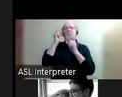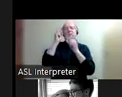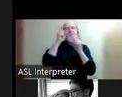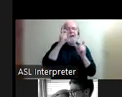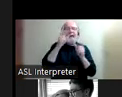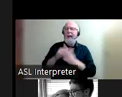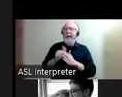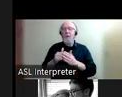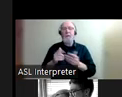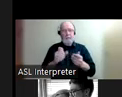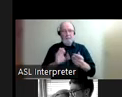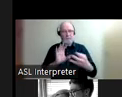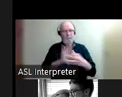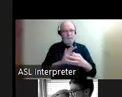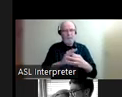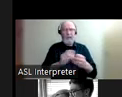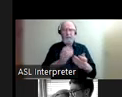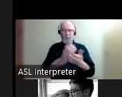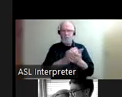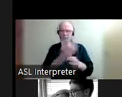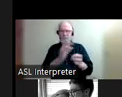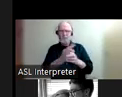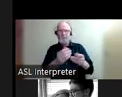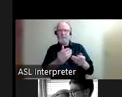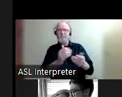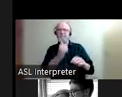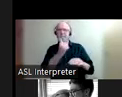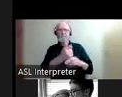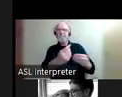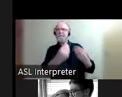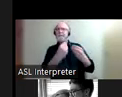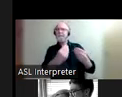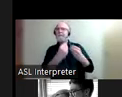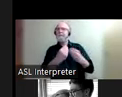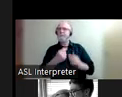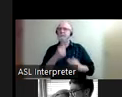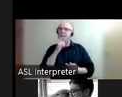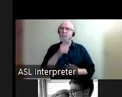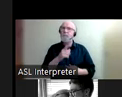you can go on and there's lots of courses on photography that you can learn about, and